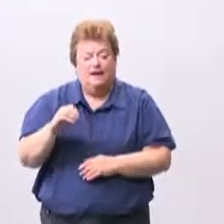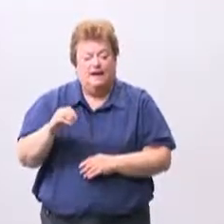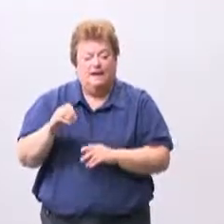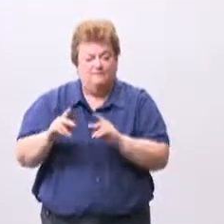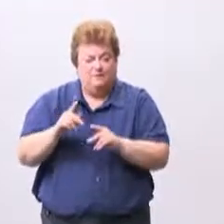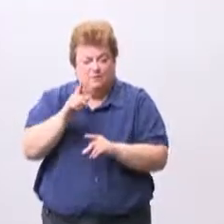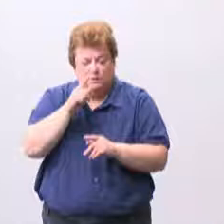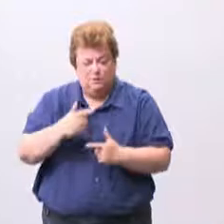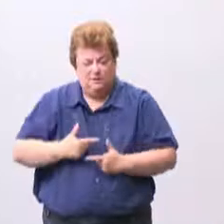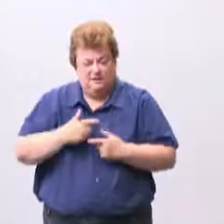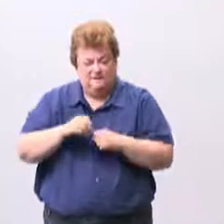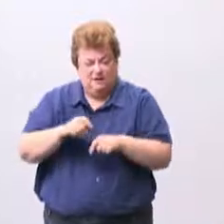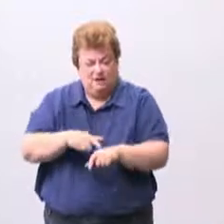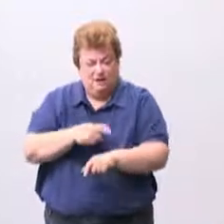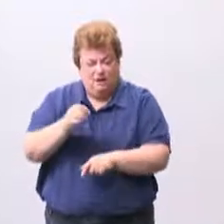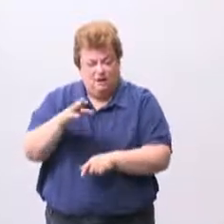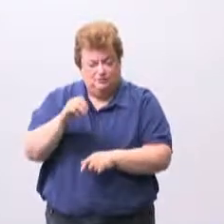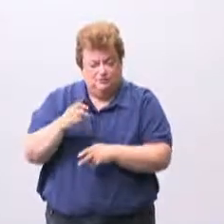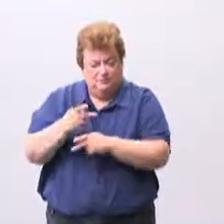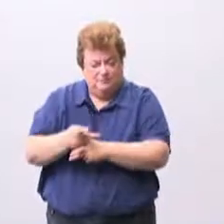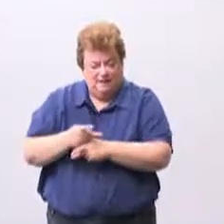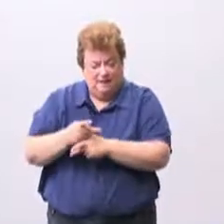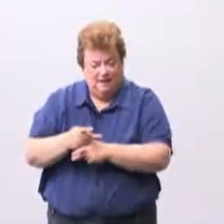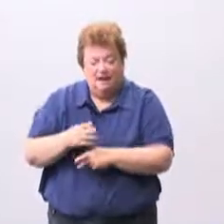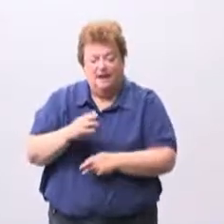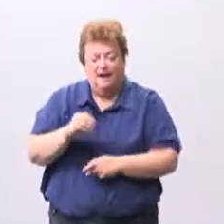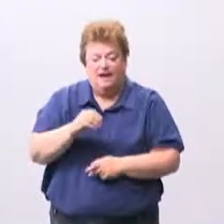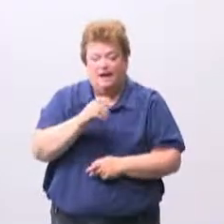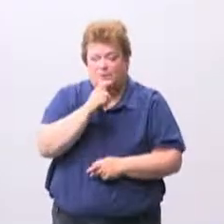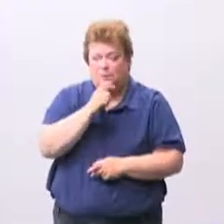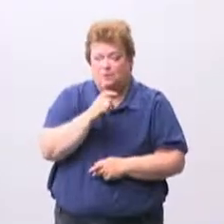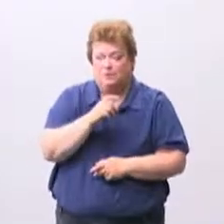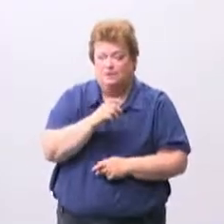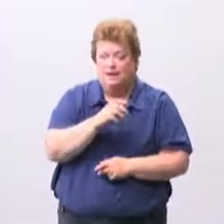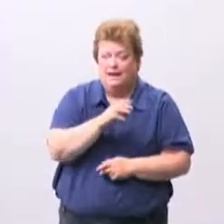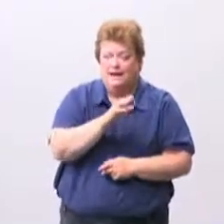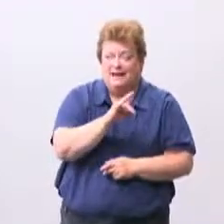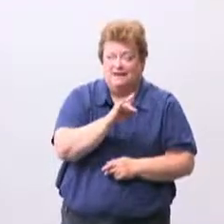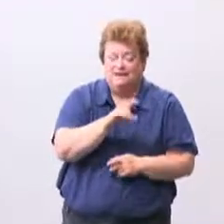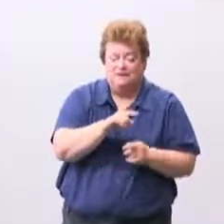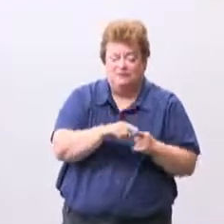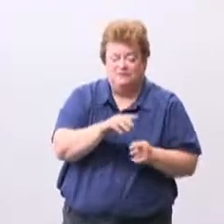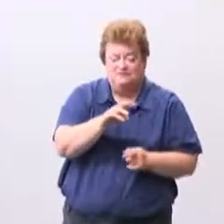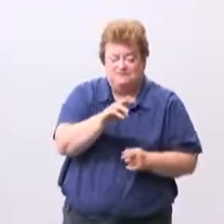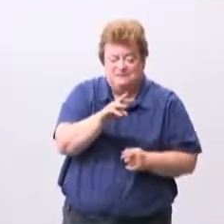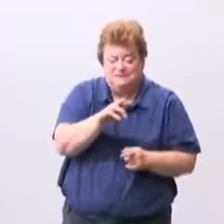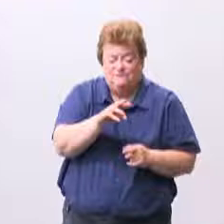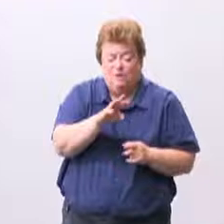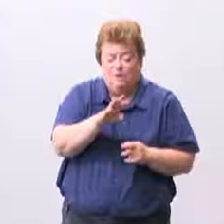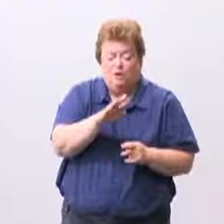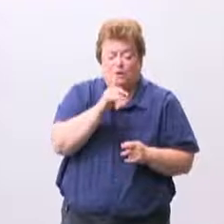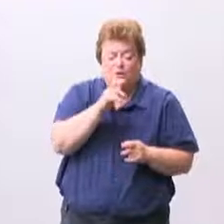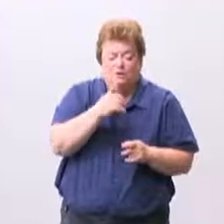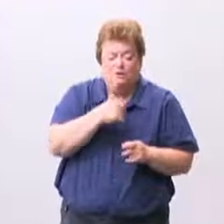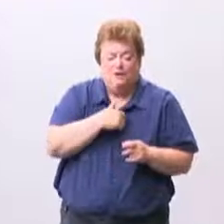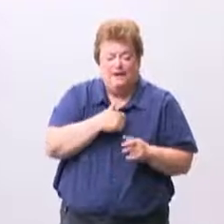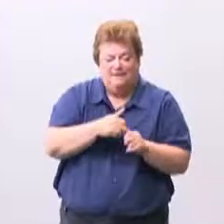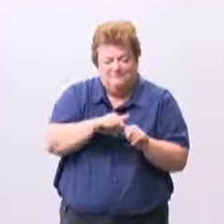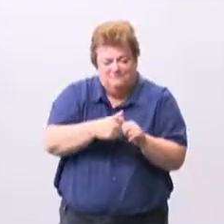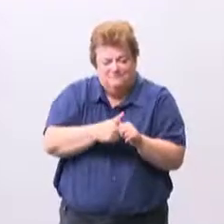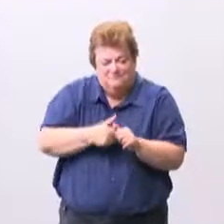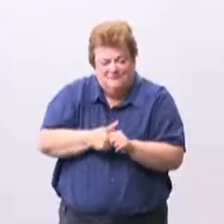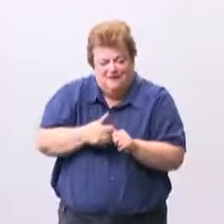care facilities, people ages 18 to 64 with underlying medical conditions that put them at higher risk